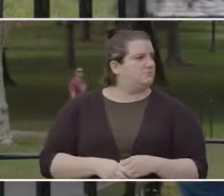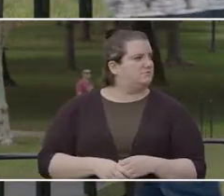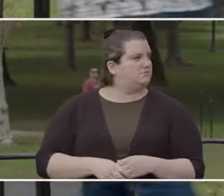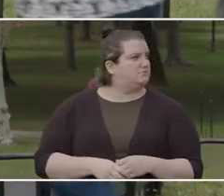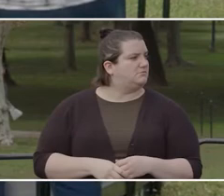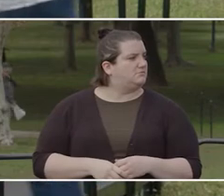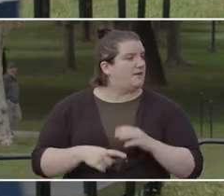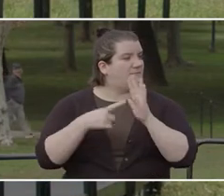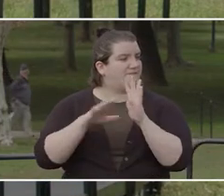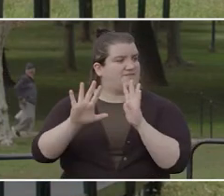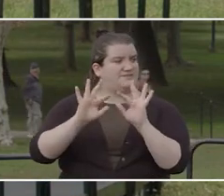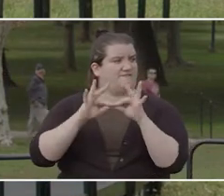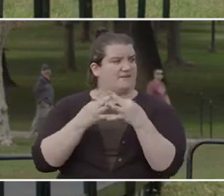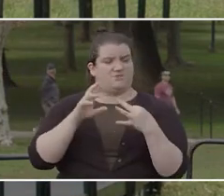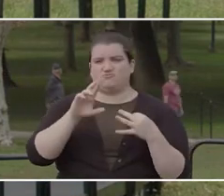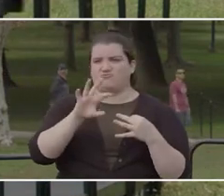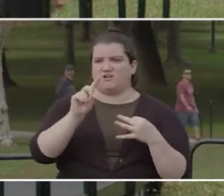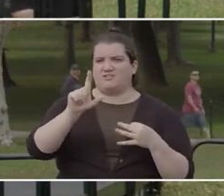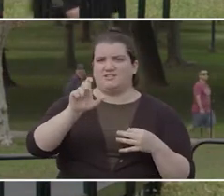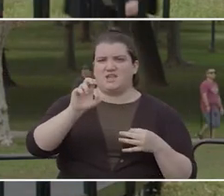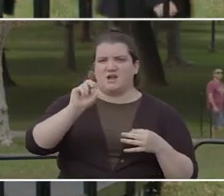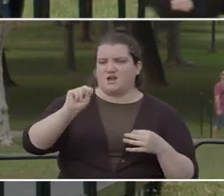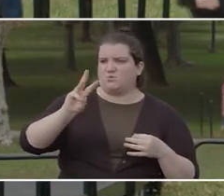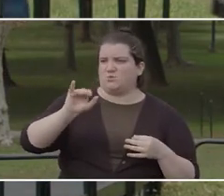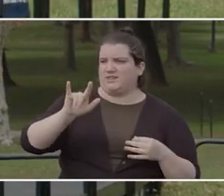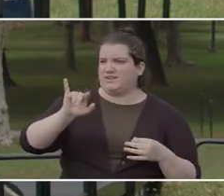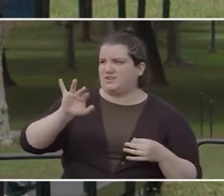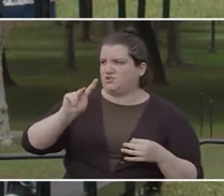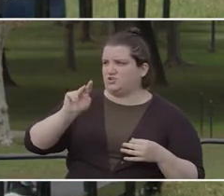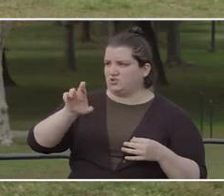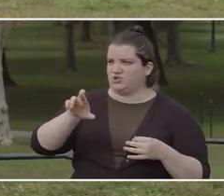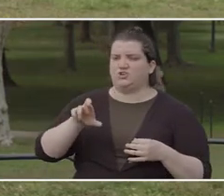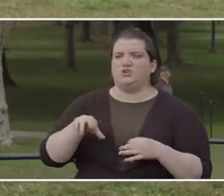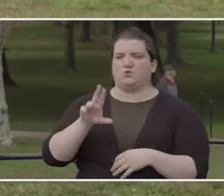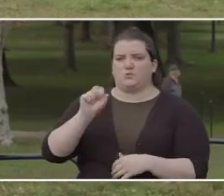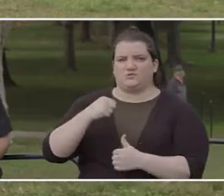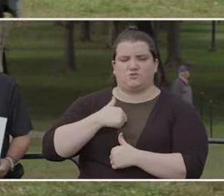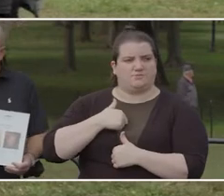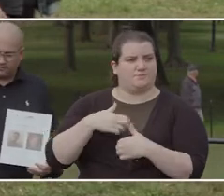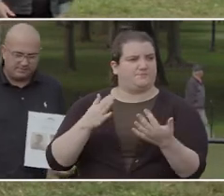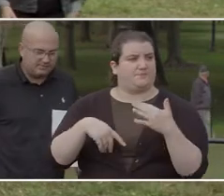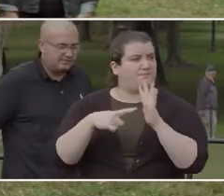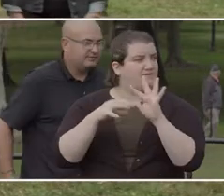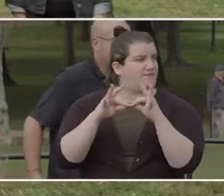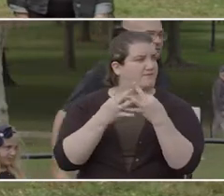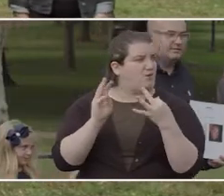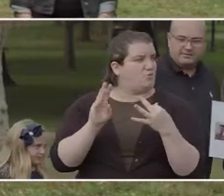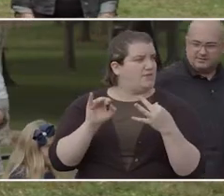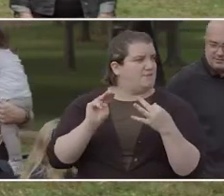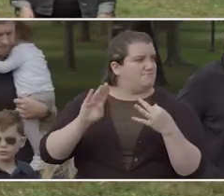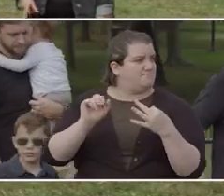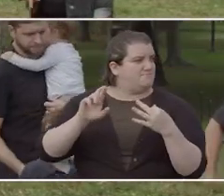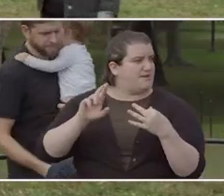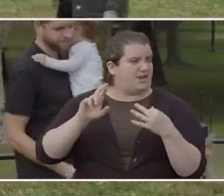On behalf of his family, Ronald Leon Winiger, Army. On behalf of the family, William Baker Carlton,